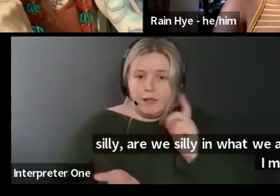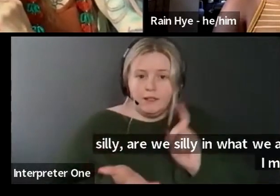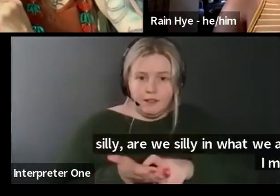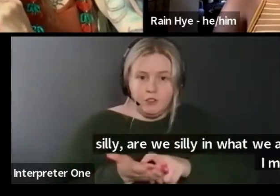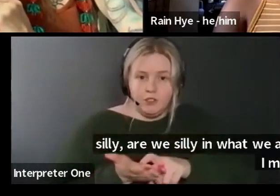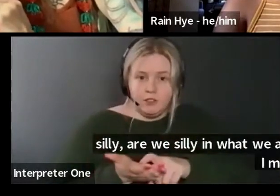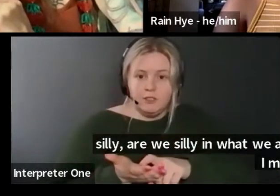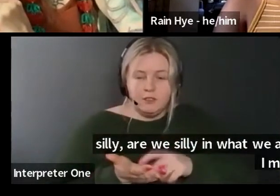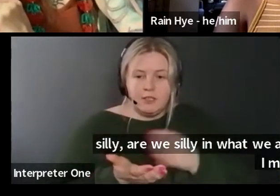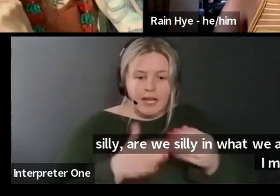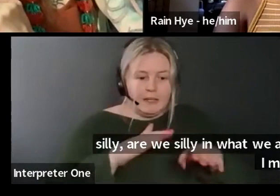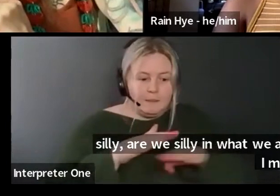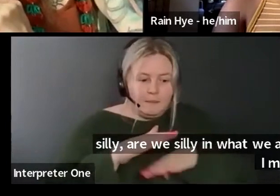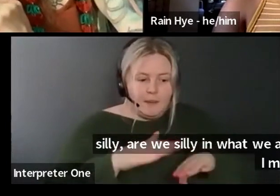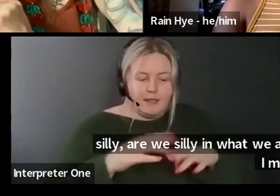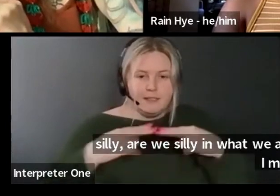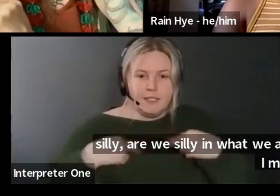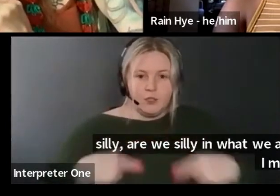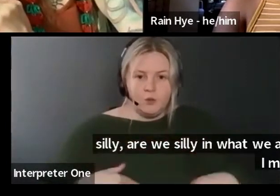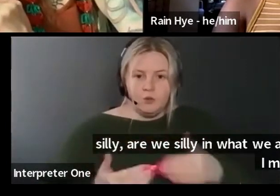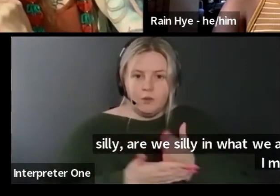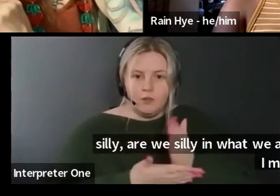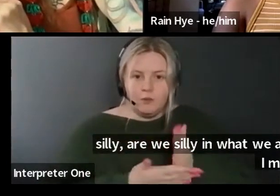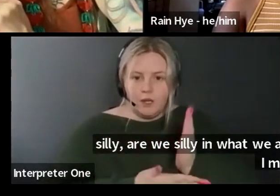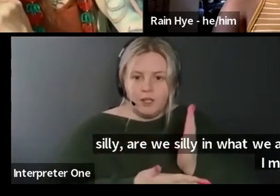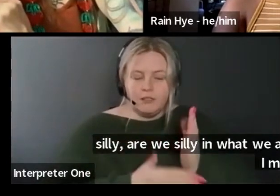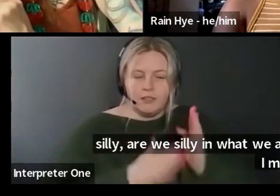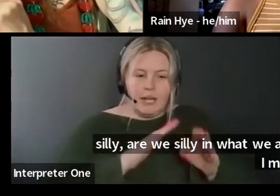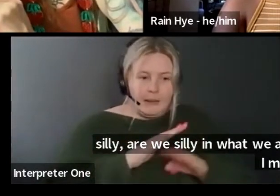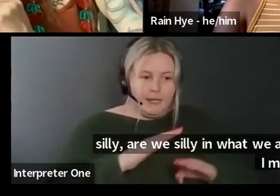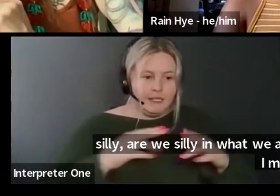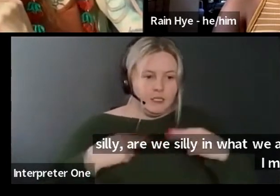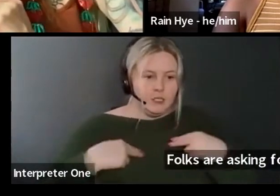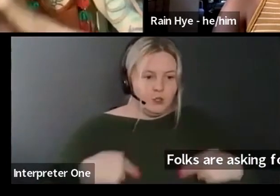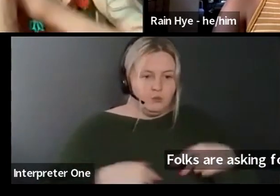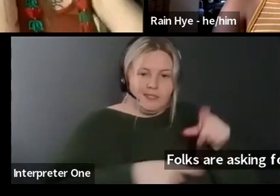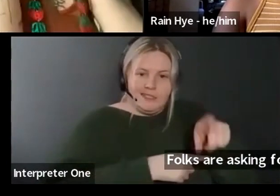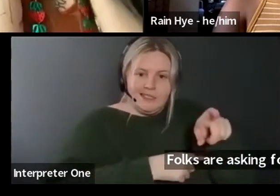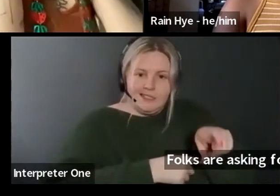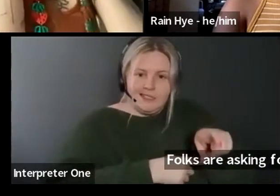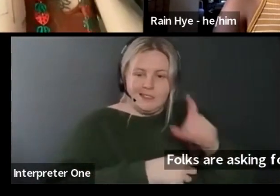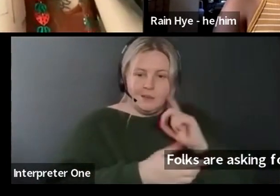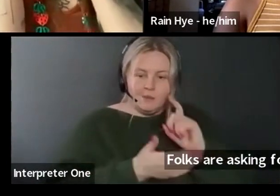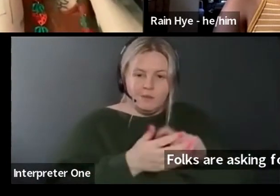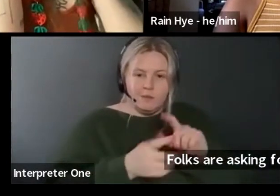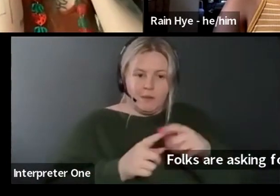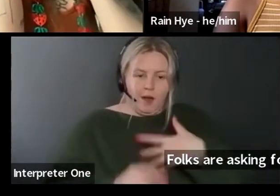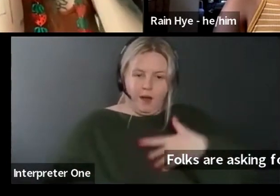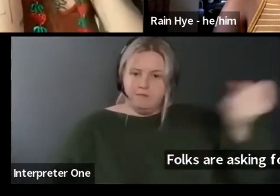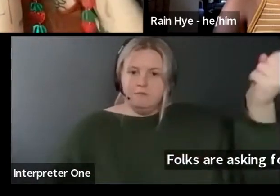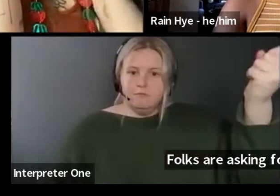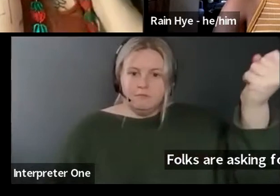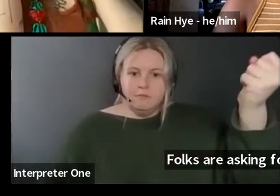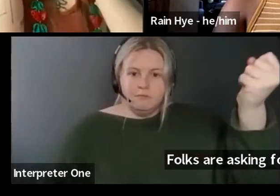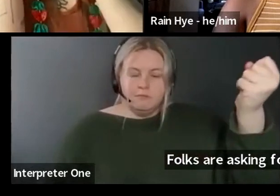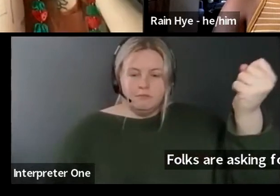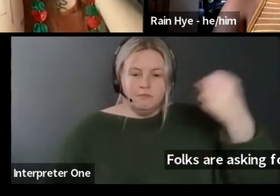basic, our humanity, basic humanities to be recognized, but it is just taken away from us. So I guess a